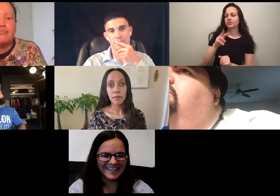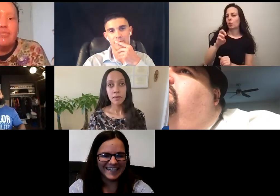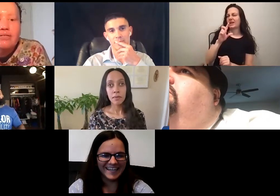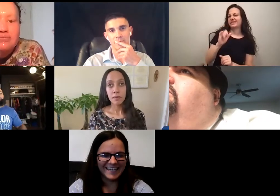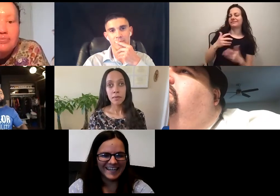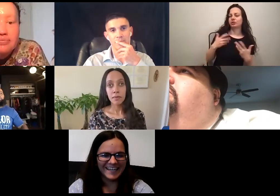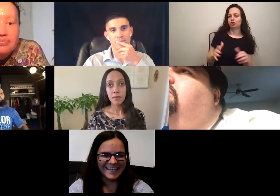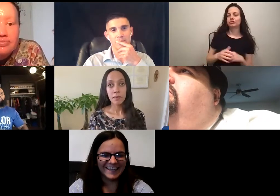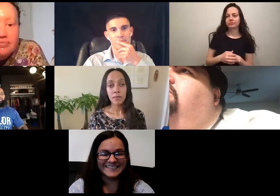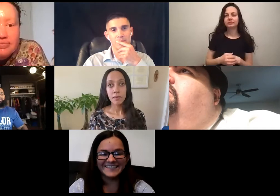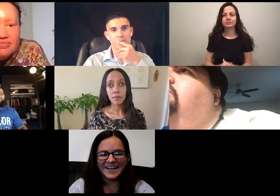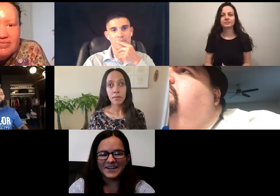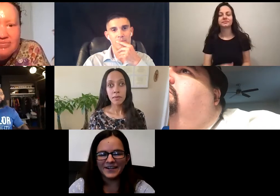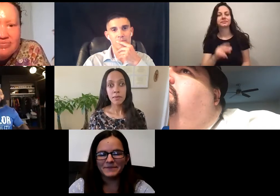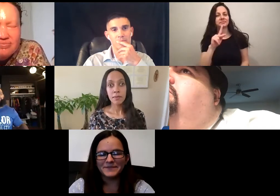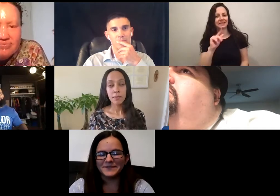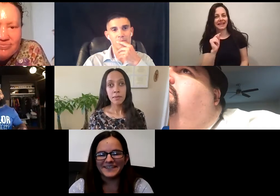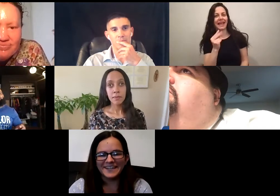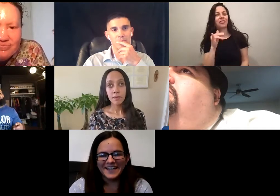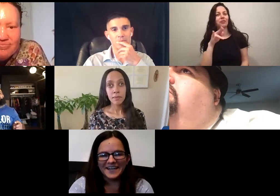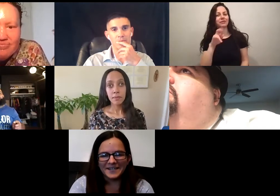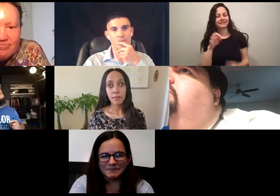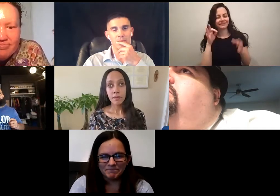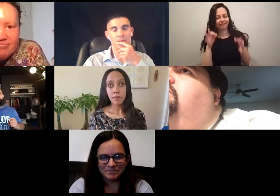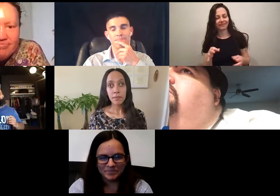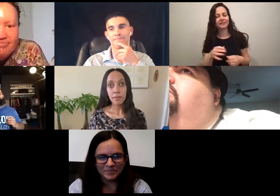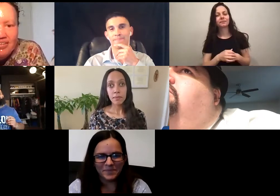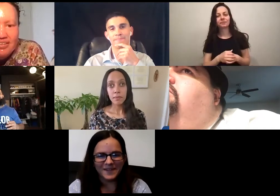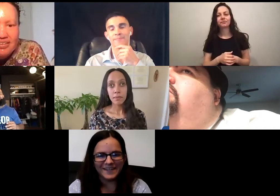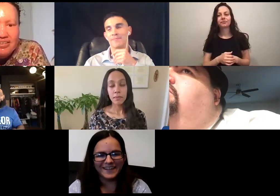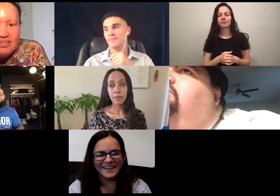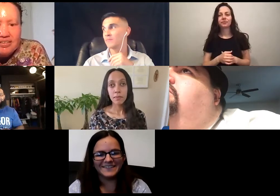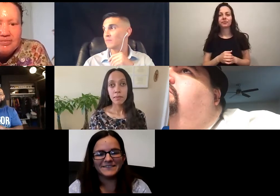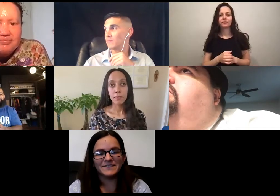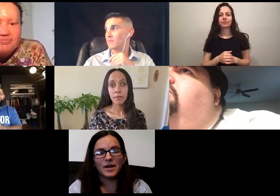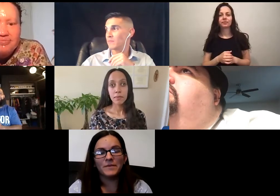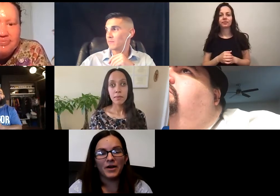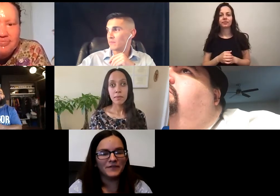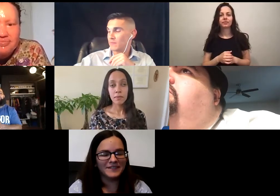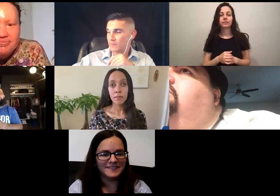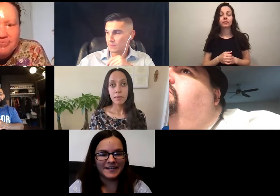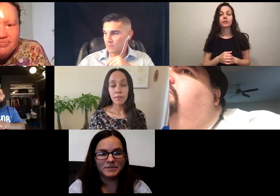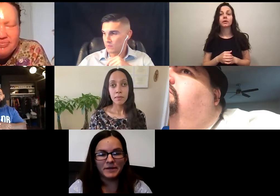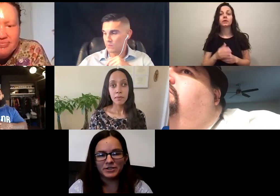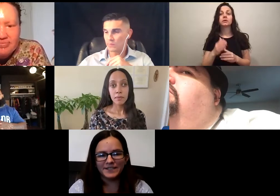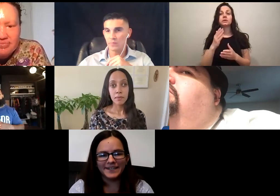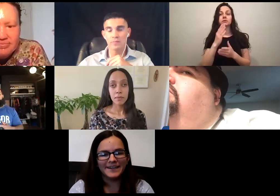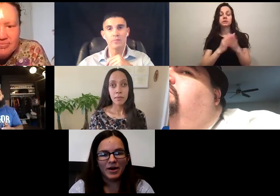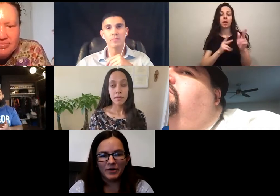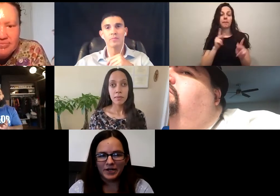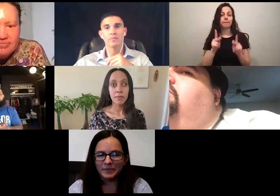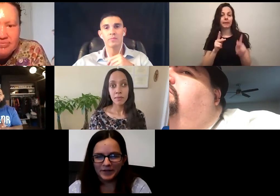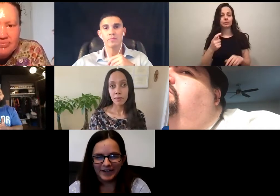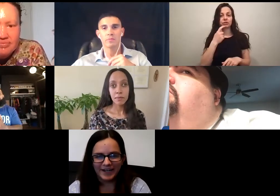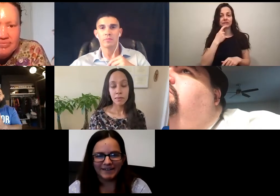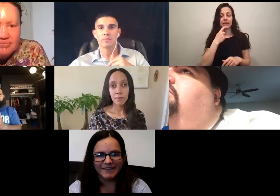speaking. This is Catherine, absolutely. Some often say, especially in